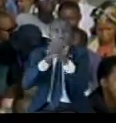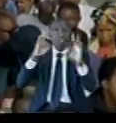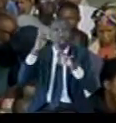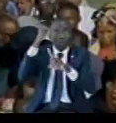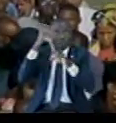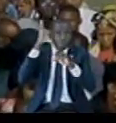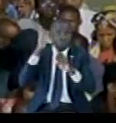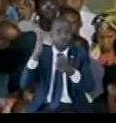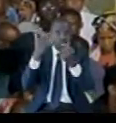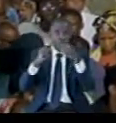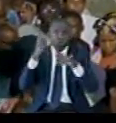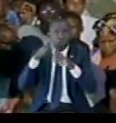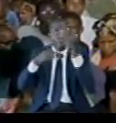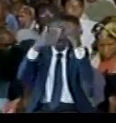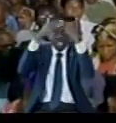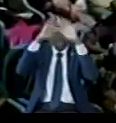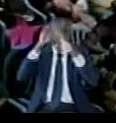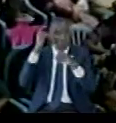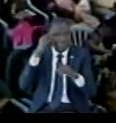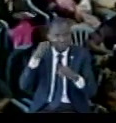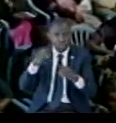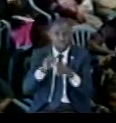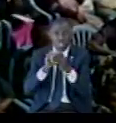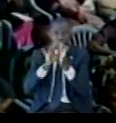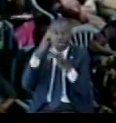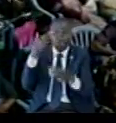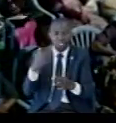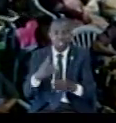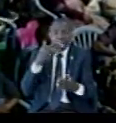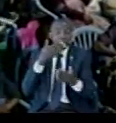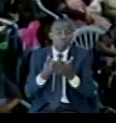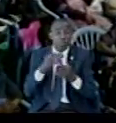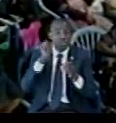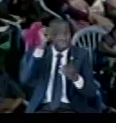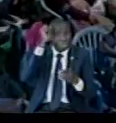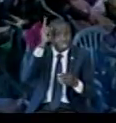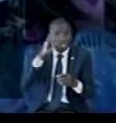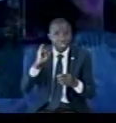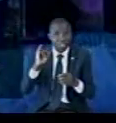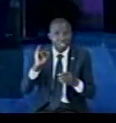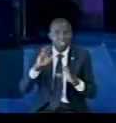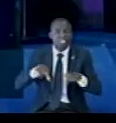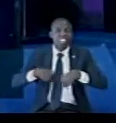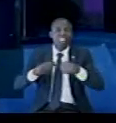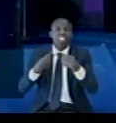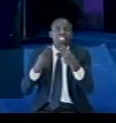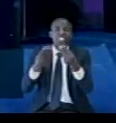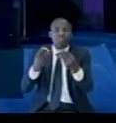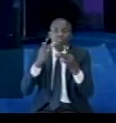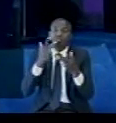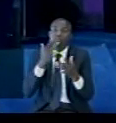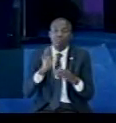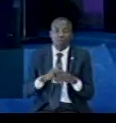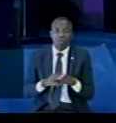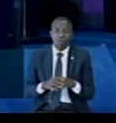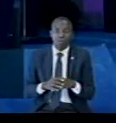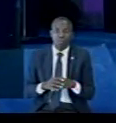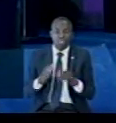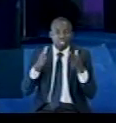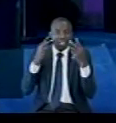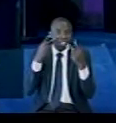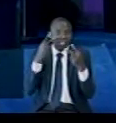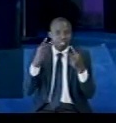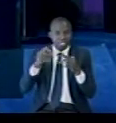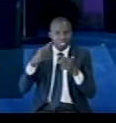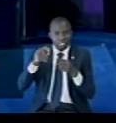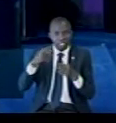come from heaven for you. Good understanding giveth favor. Look at the other